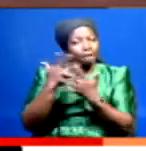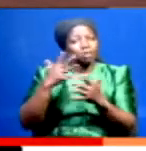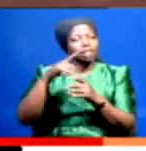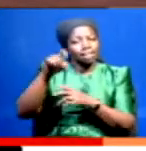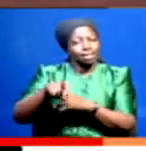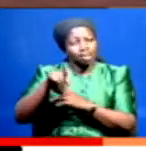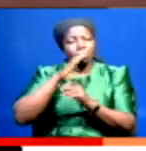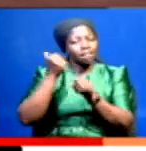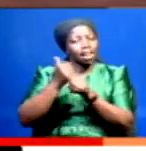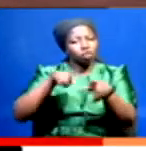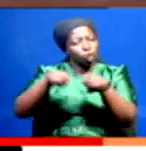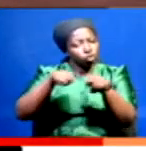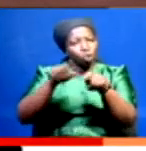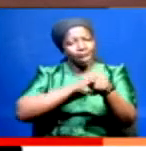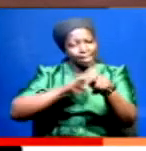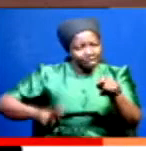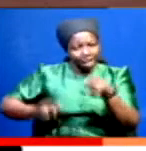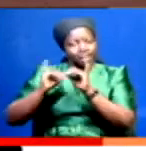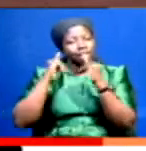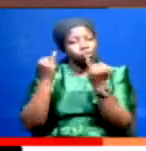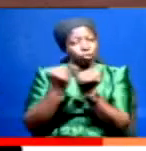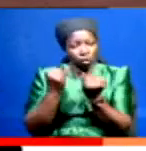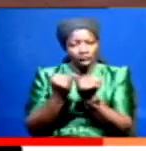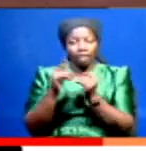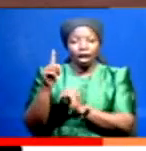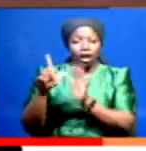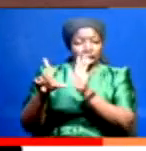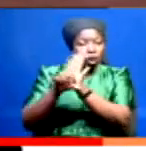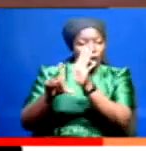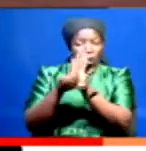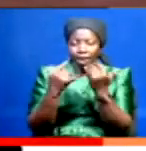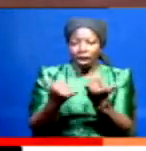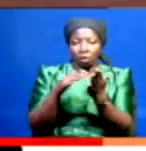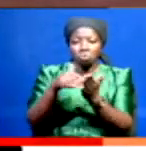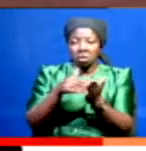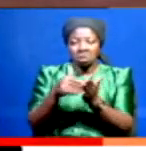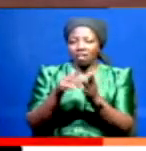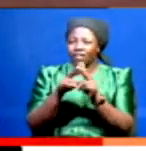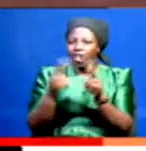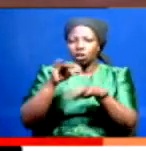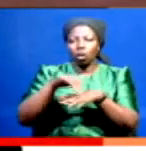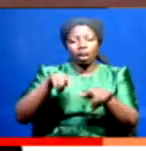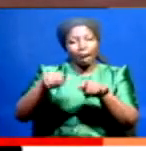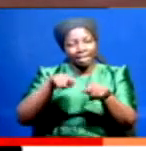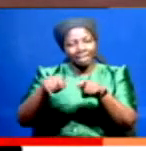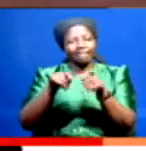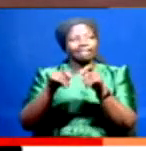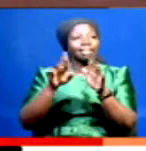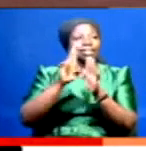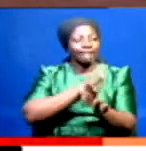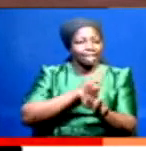bodies. The law as it is now is very weak on managing religious bodies, because